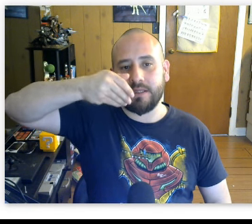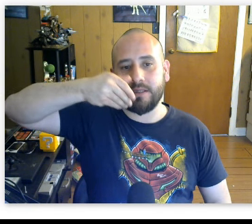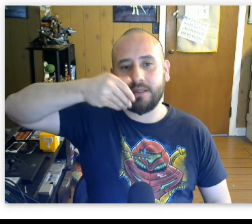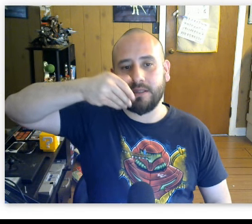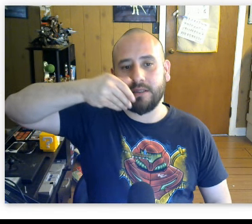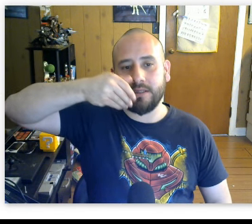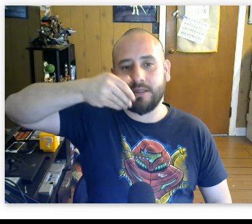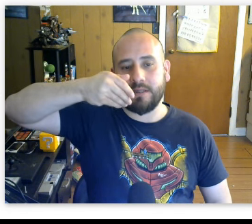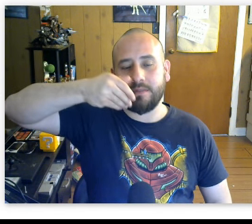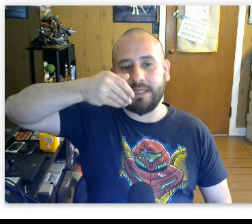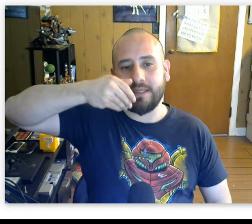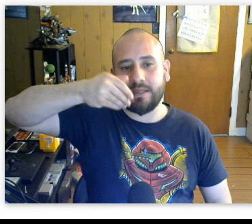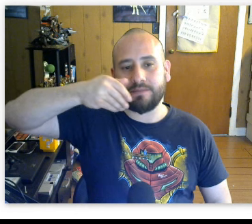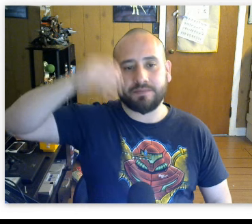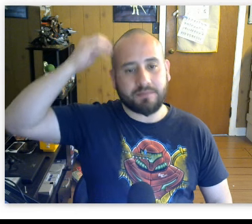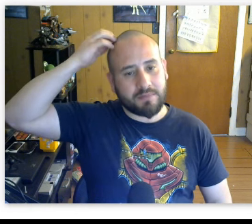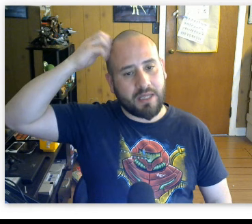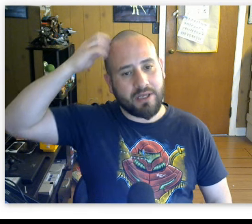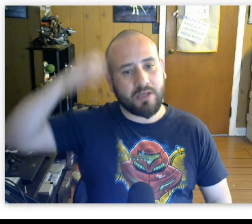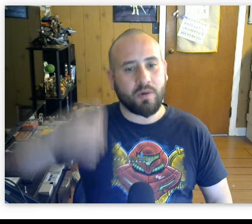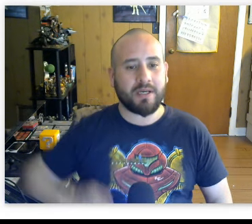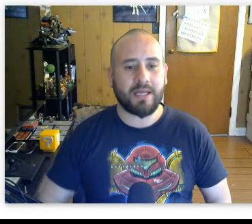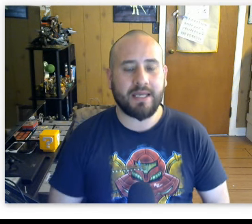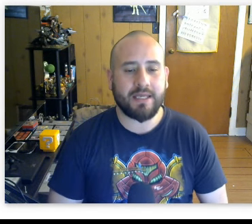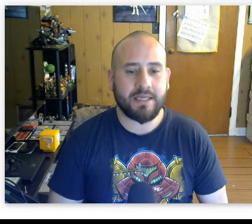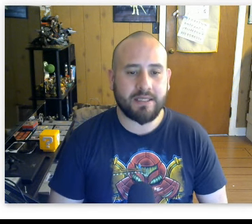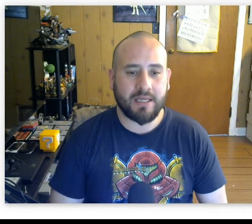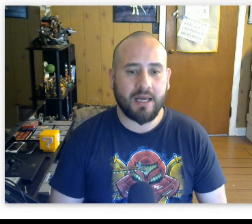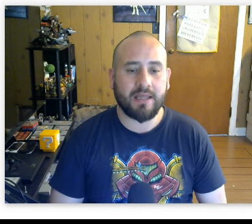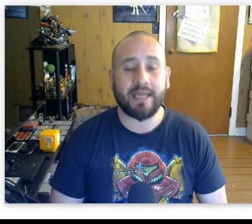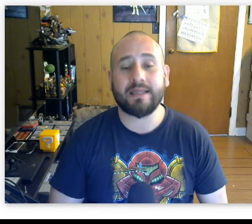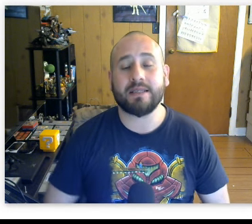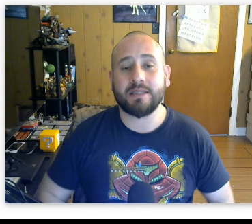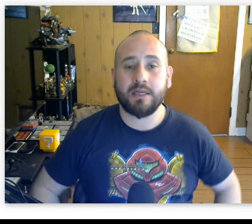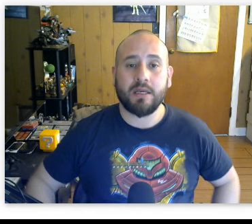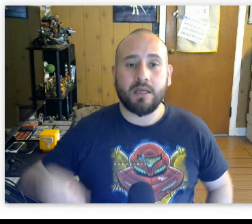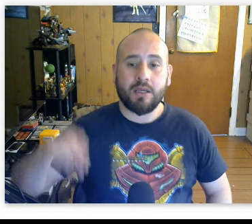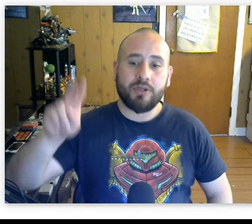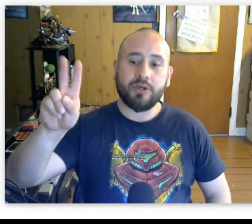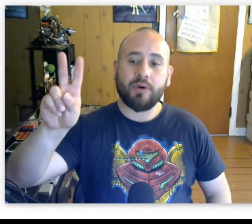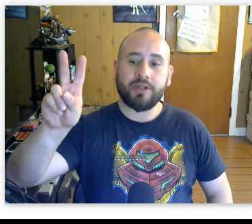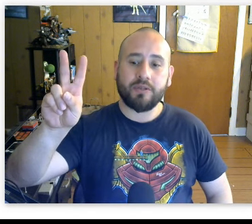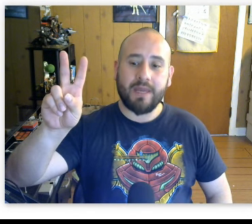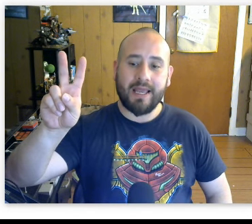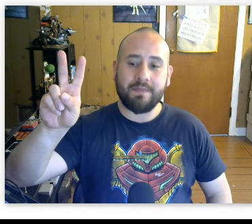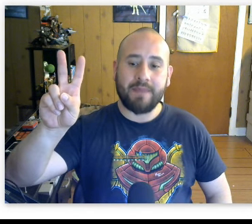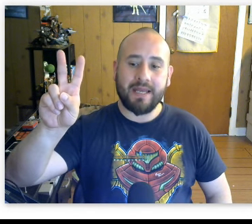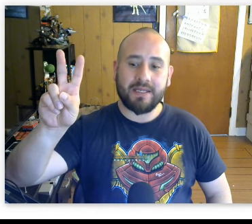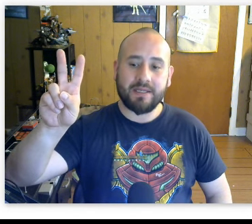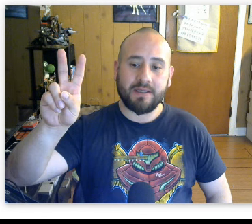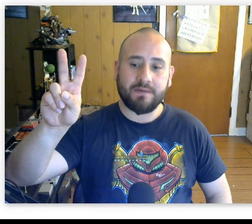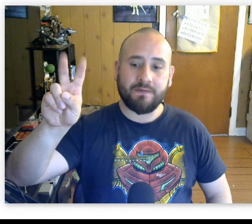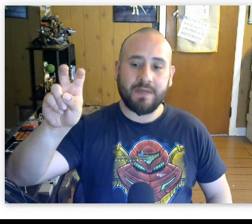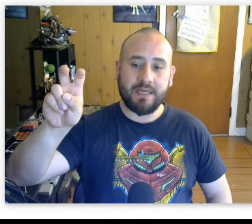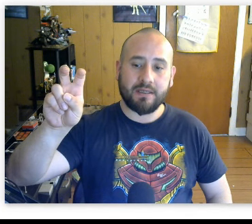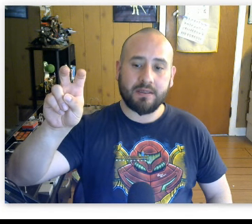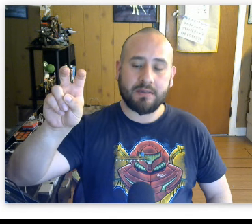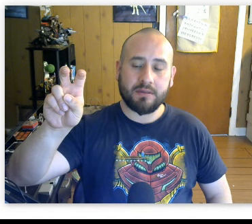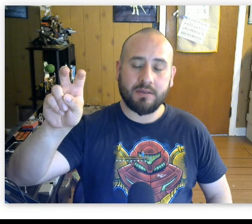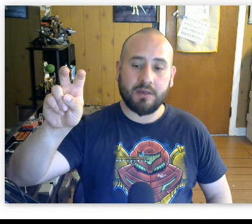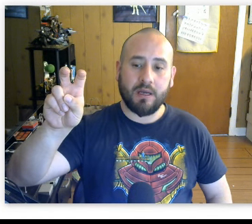Pizza. Pizza. The other one is like this. You're going to make a bent